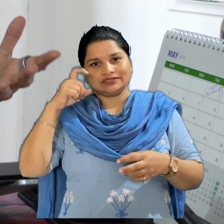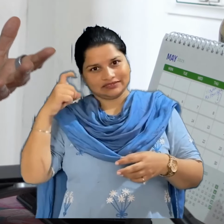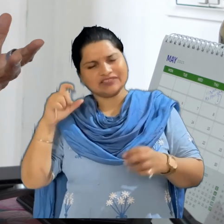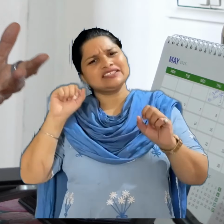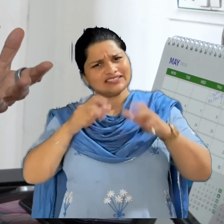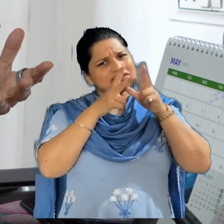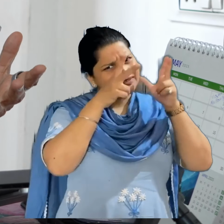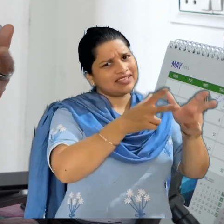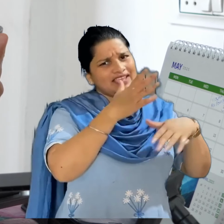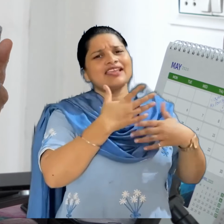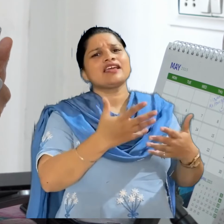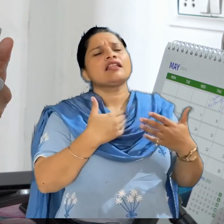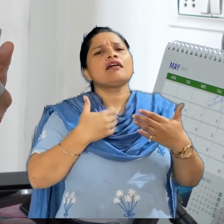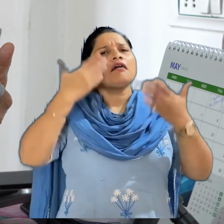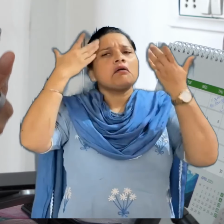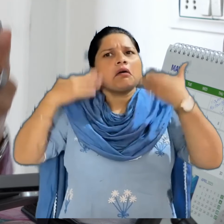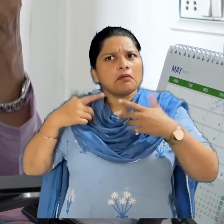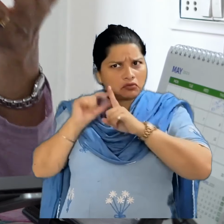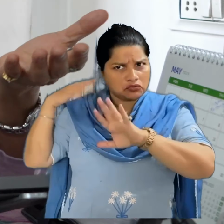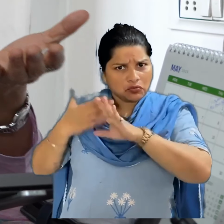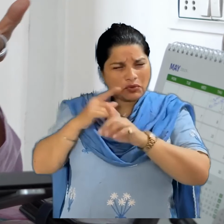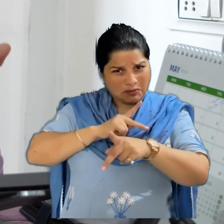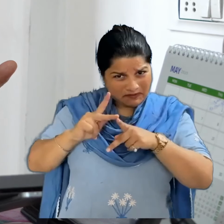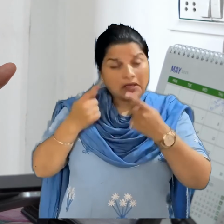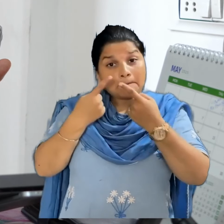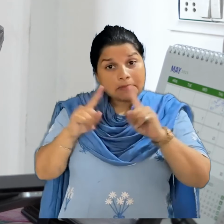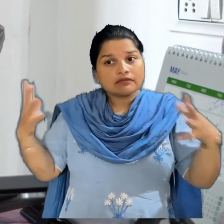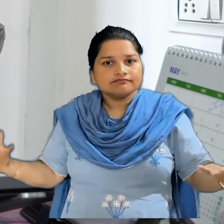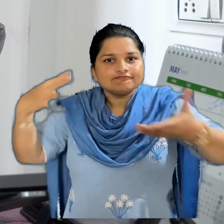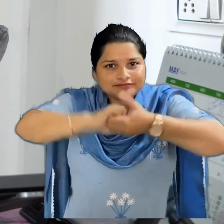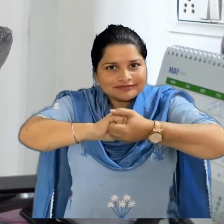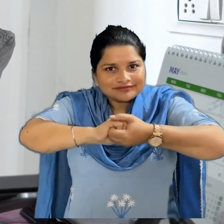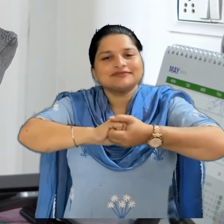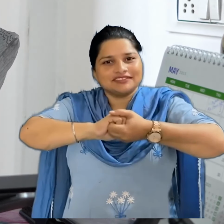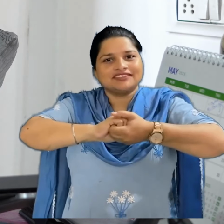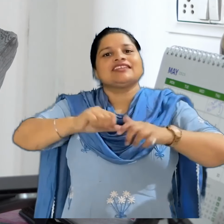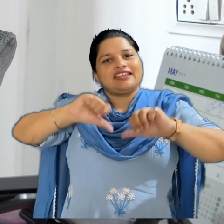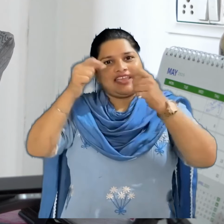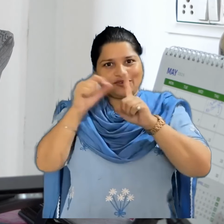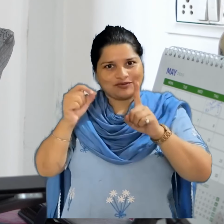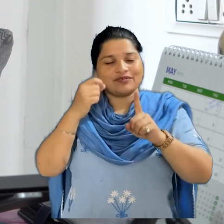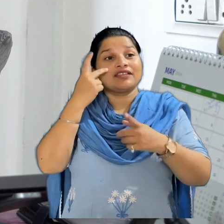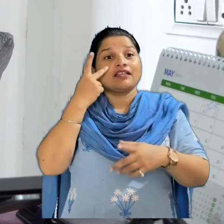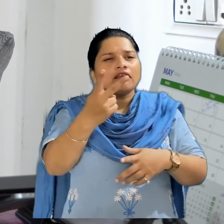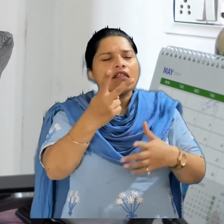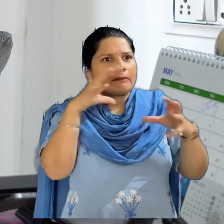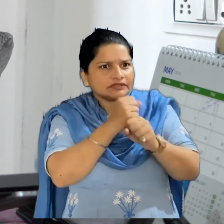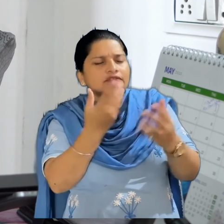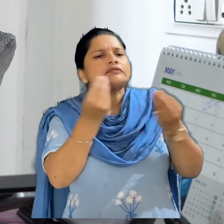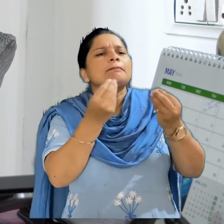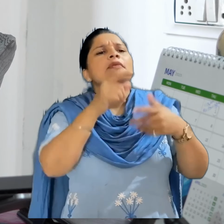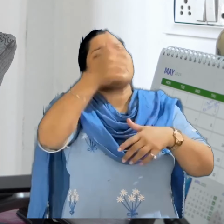together we can come across, what I may not be able to see, you may be able to help. So it's been a shared partnership.